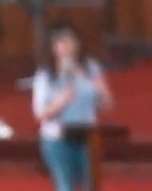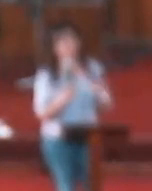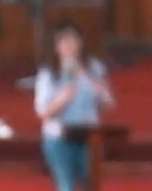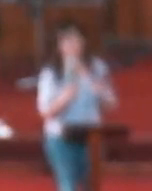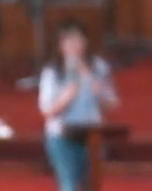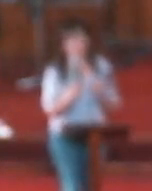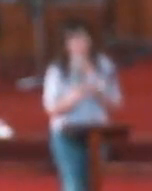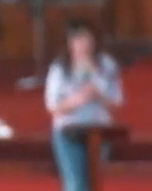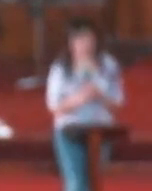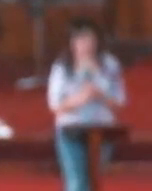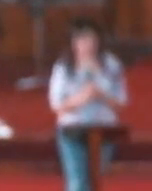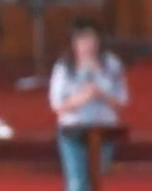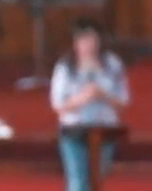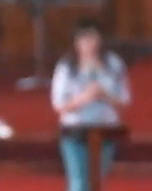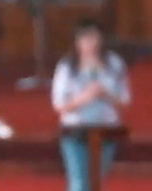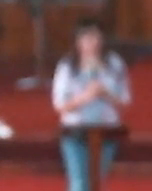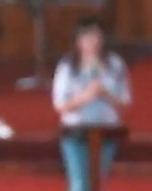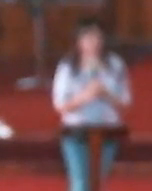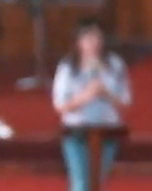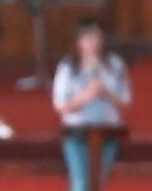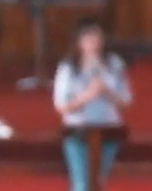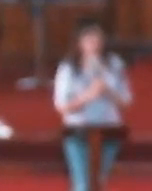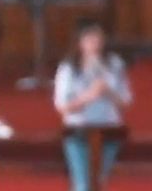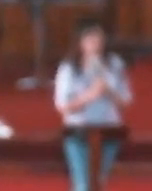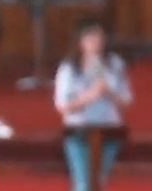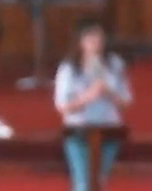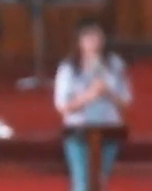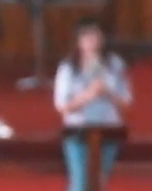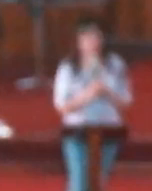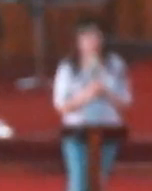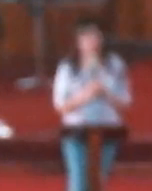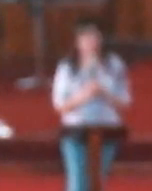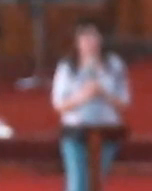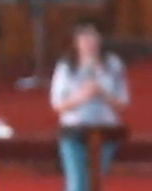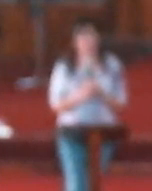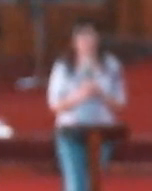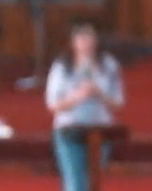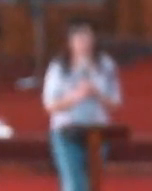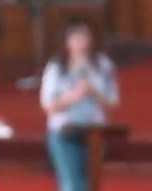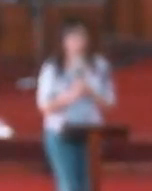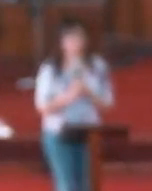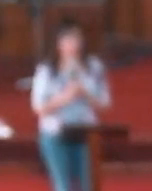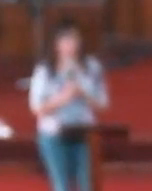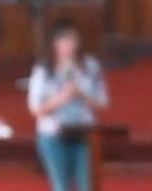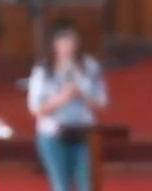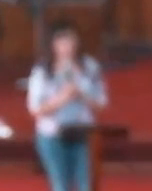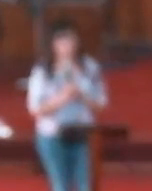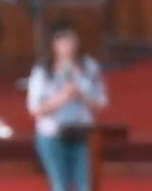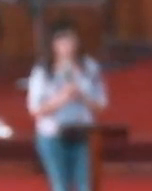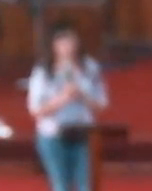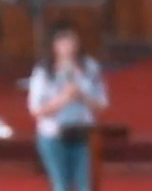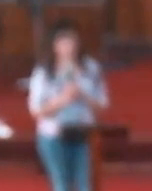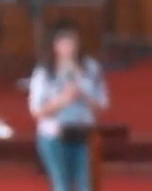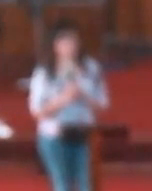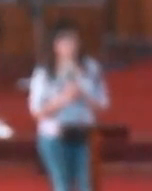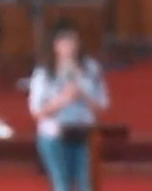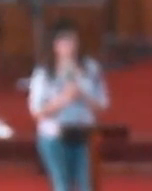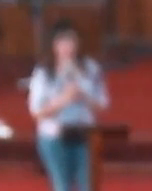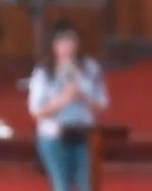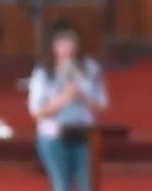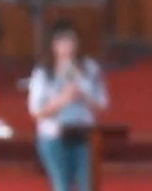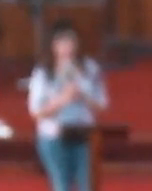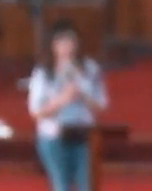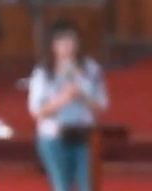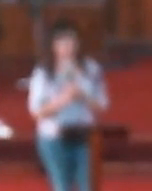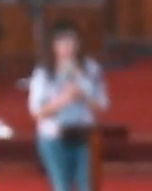it, and I will obtain it. Yo recuerdo hace muchos años, Sofía y yo estábamos en una escuela de ministerios y ahí de repente